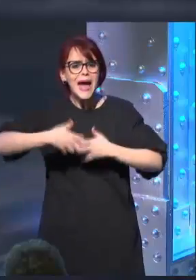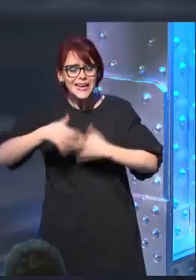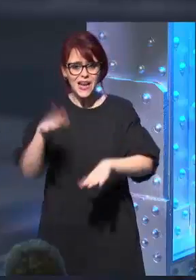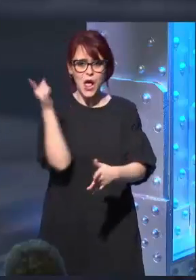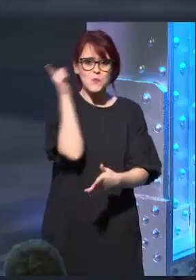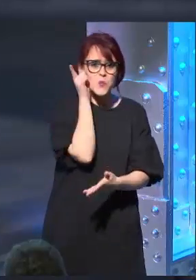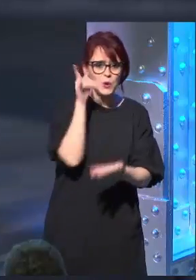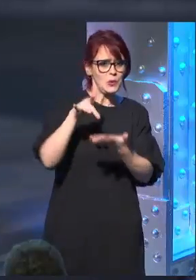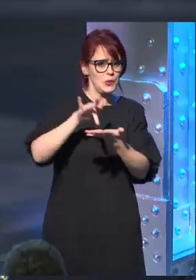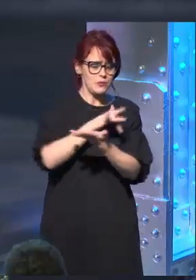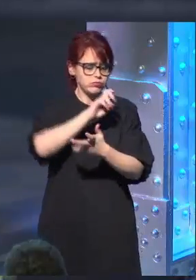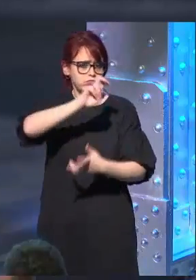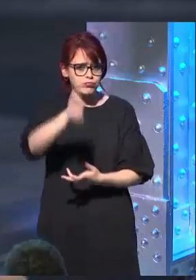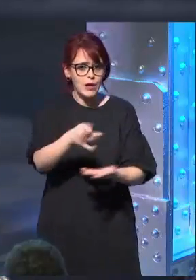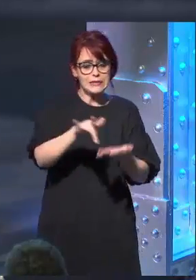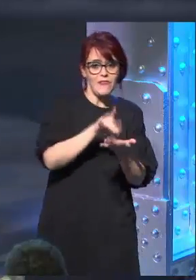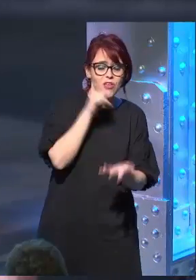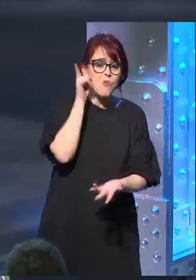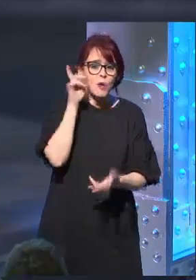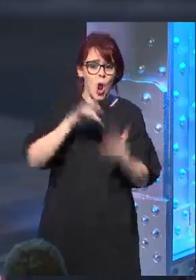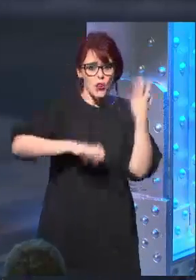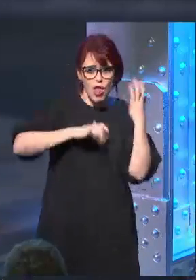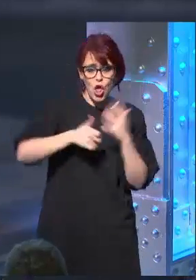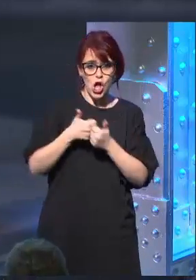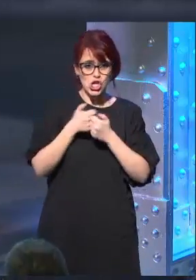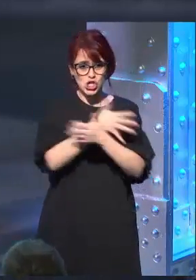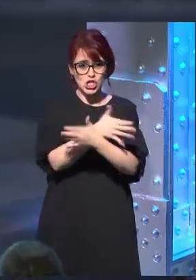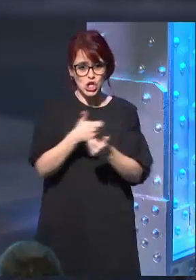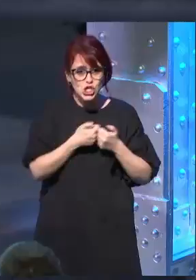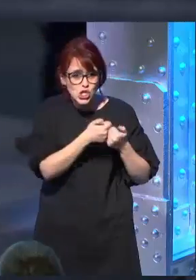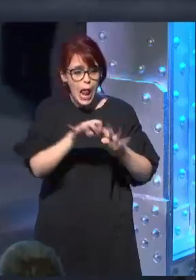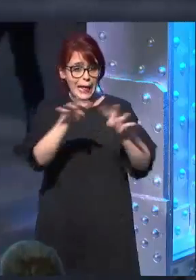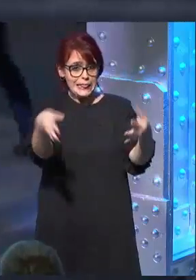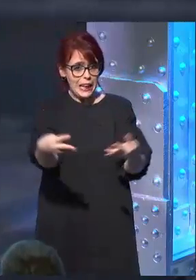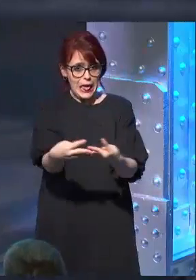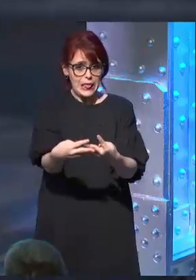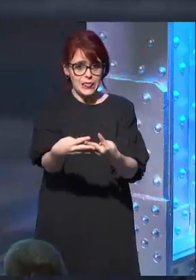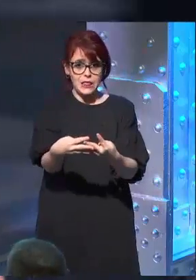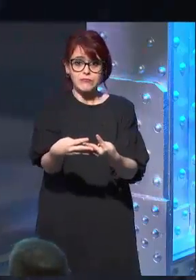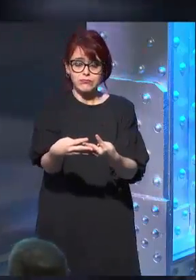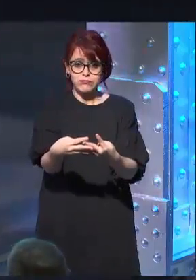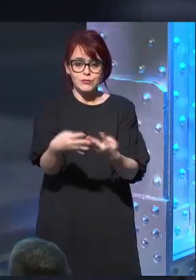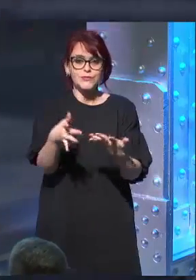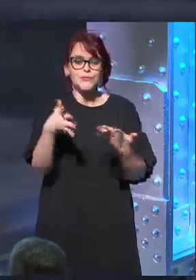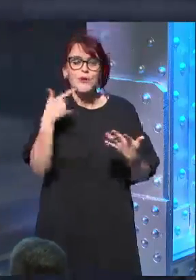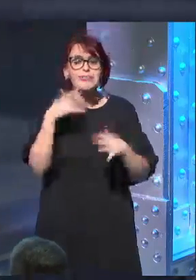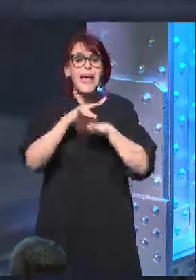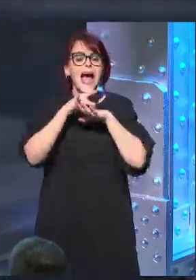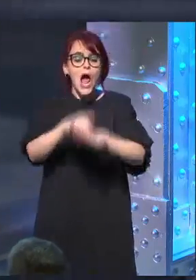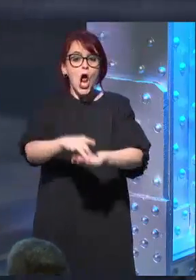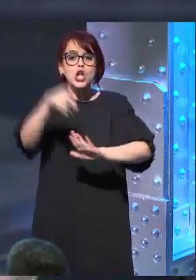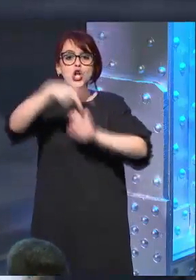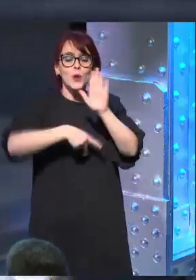where we need to start with. There are all types of devices, tablets, smartphones, consoles that are connected